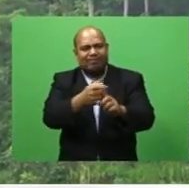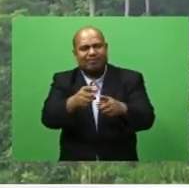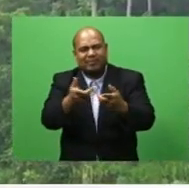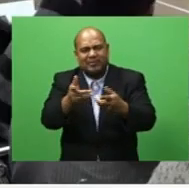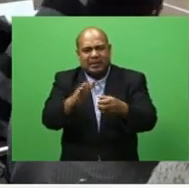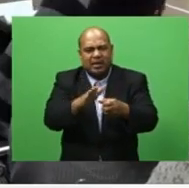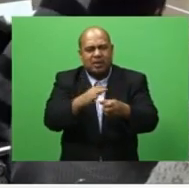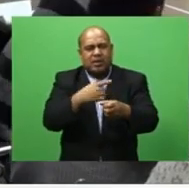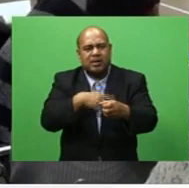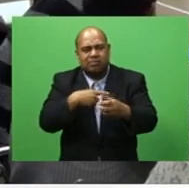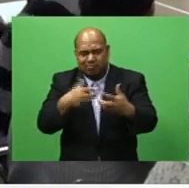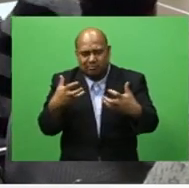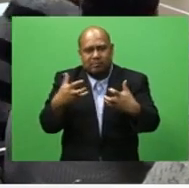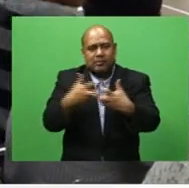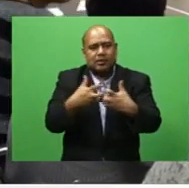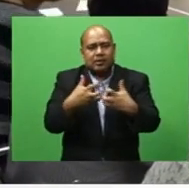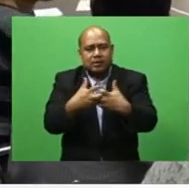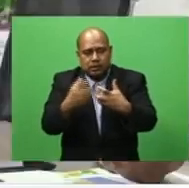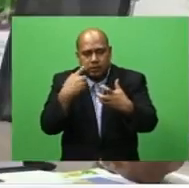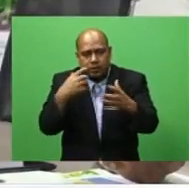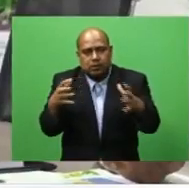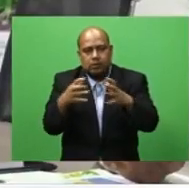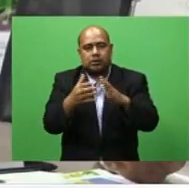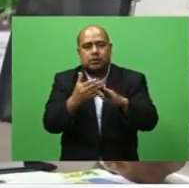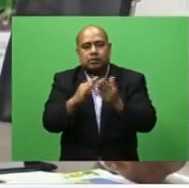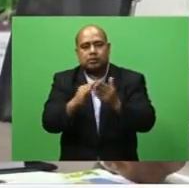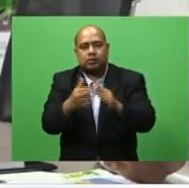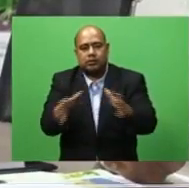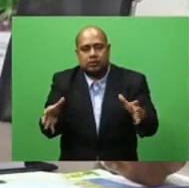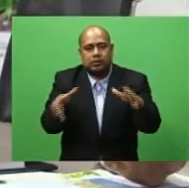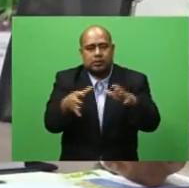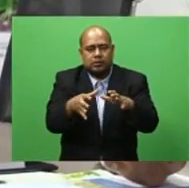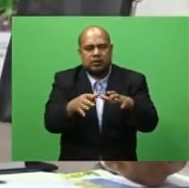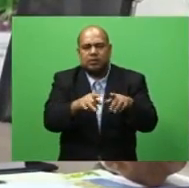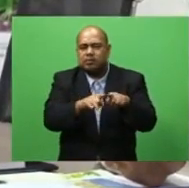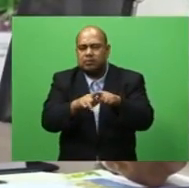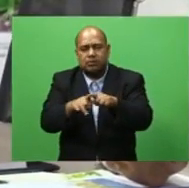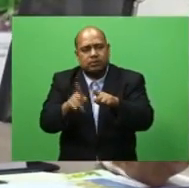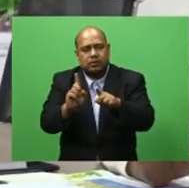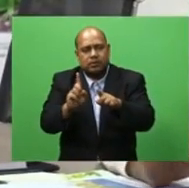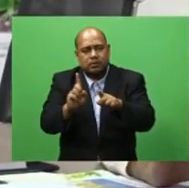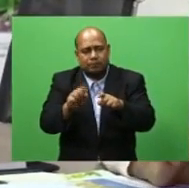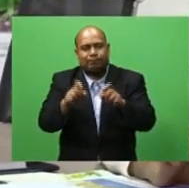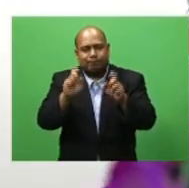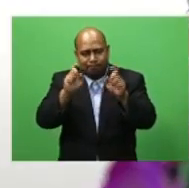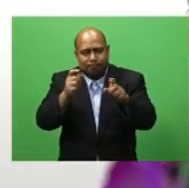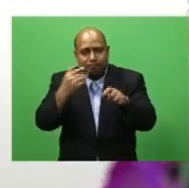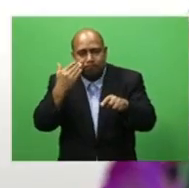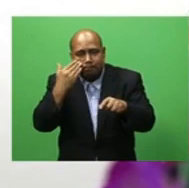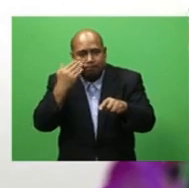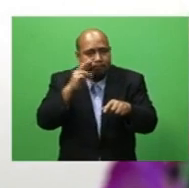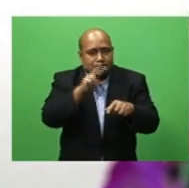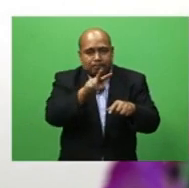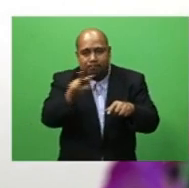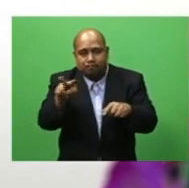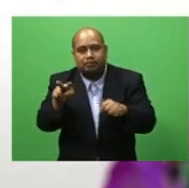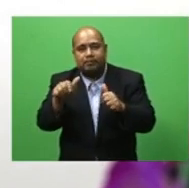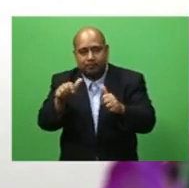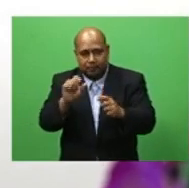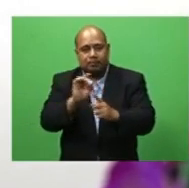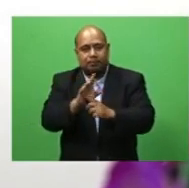engage communities. In a very meaningful way to raise awareness and raise very important and launch